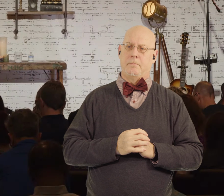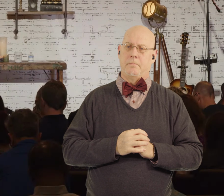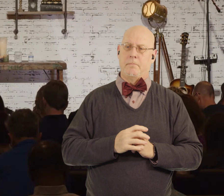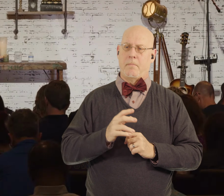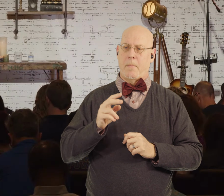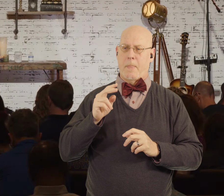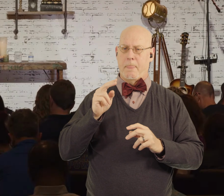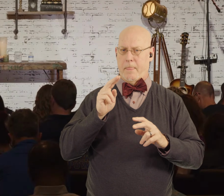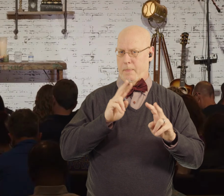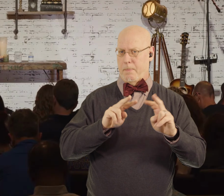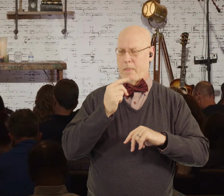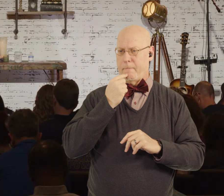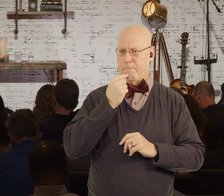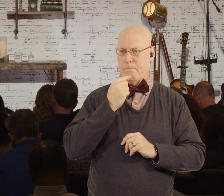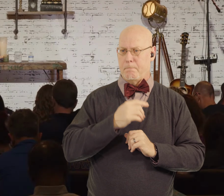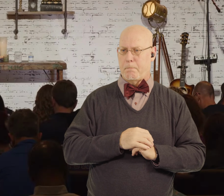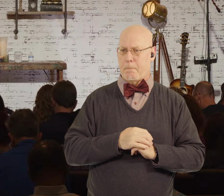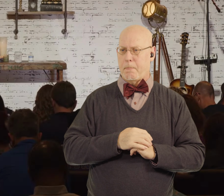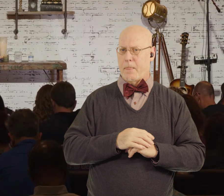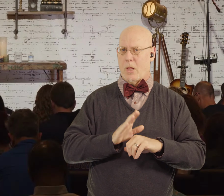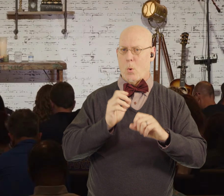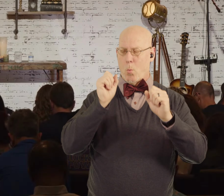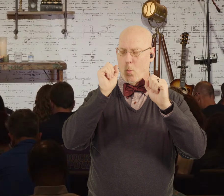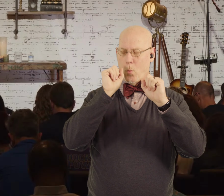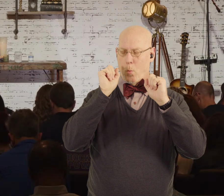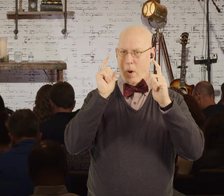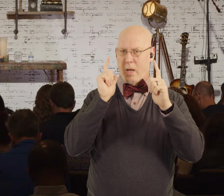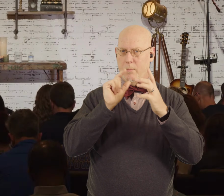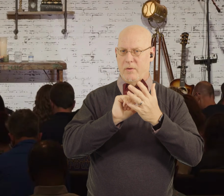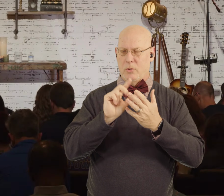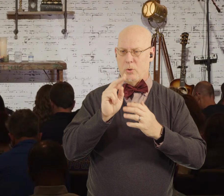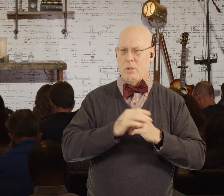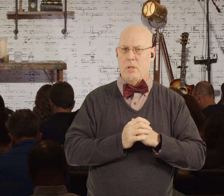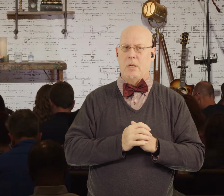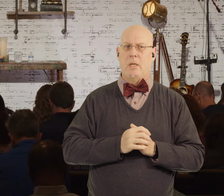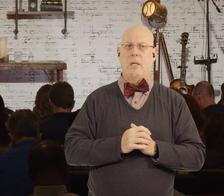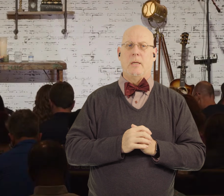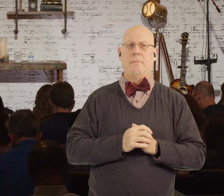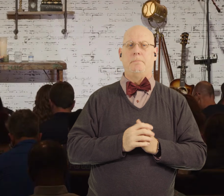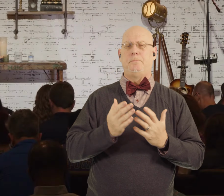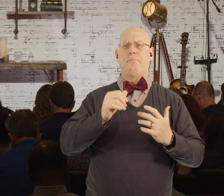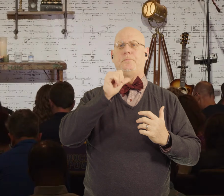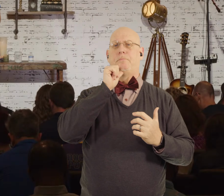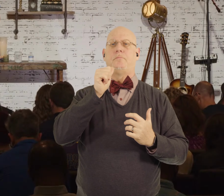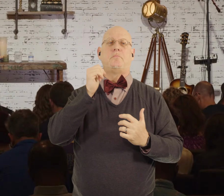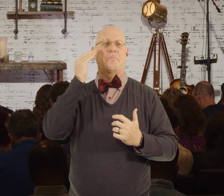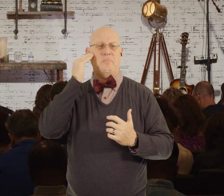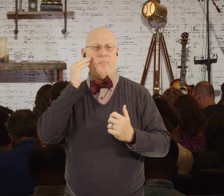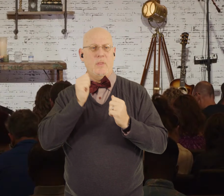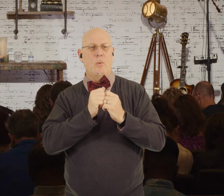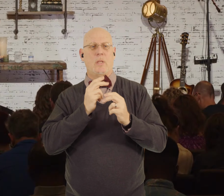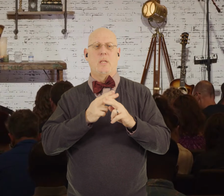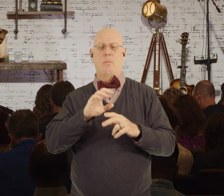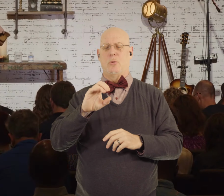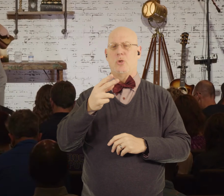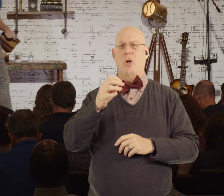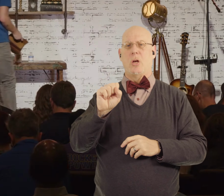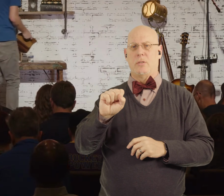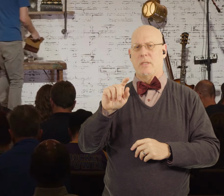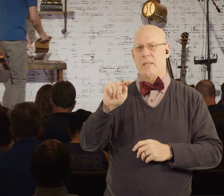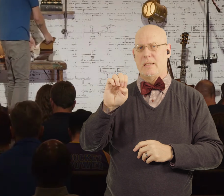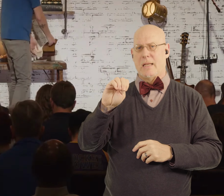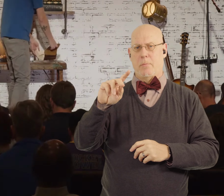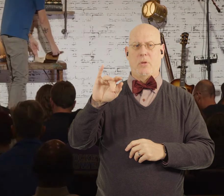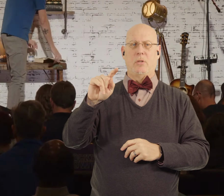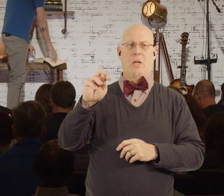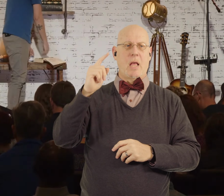look what he says here. Wake up, verse 2. So you might not be too familiar with the